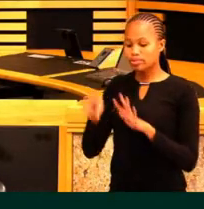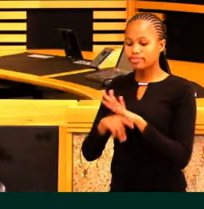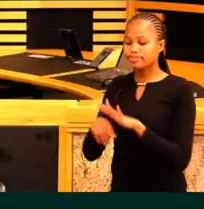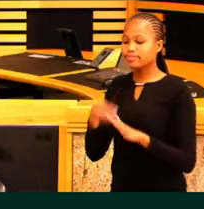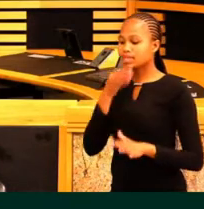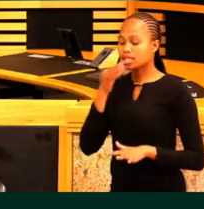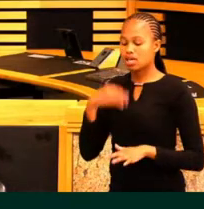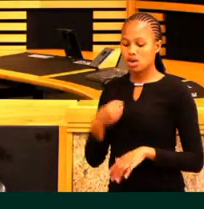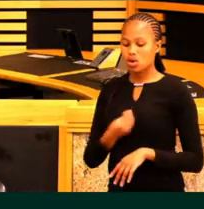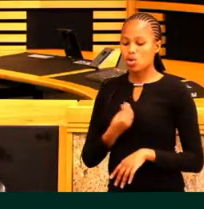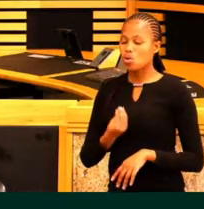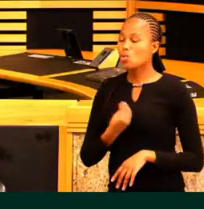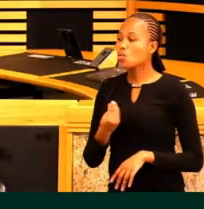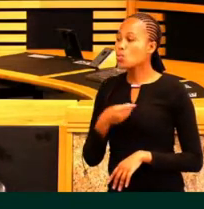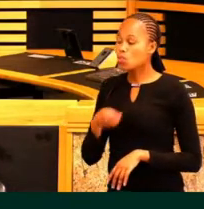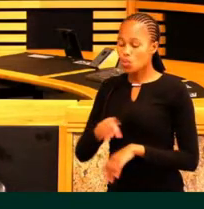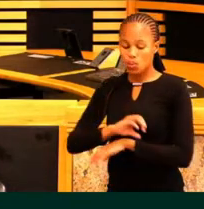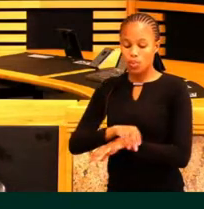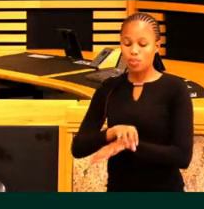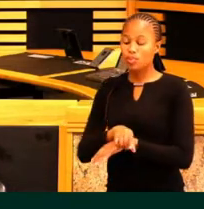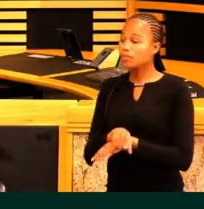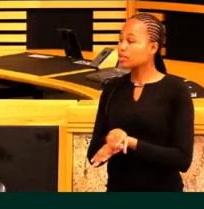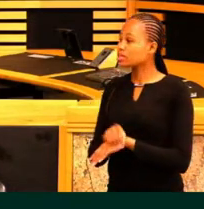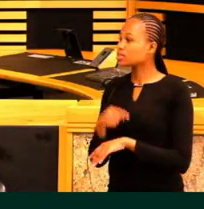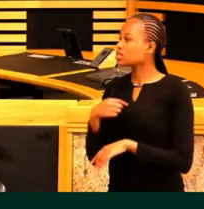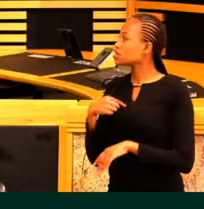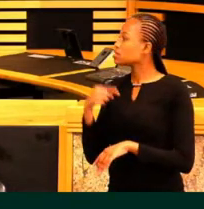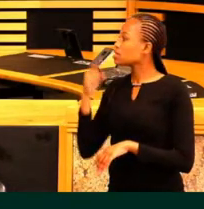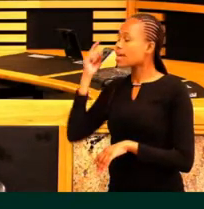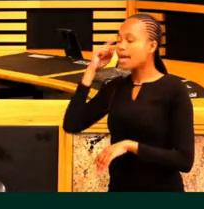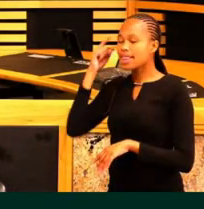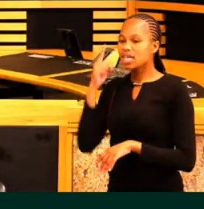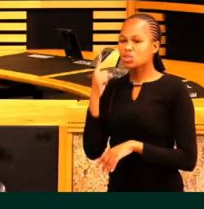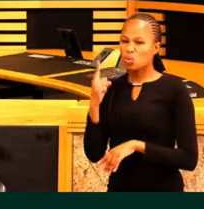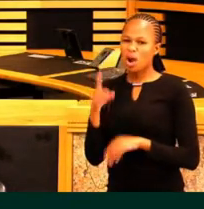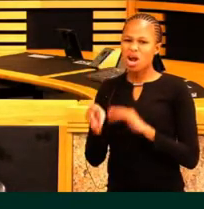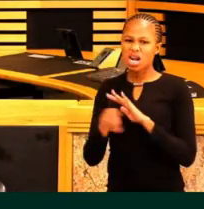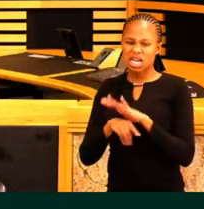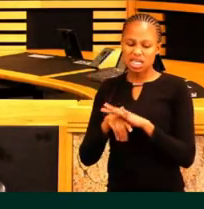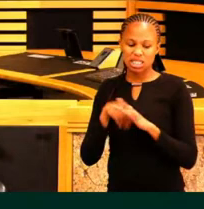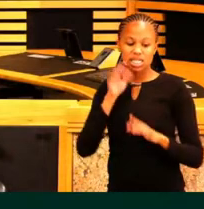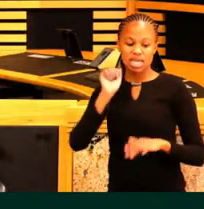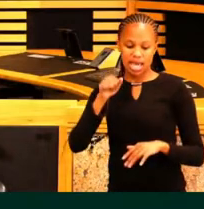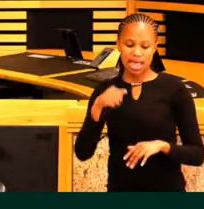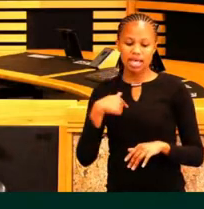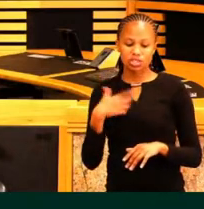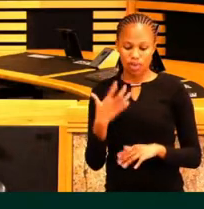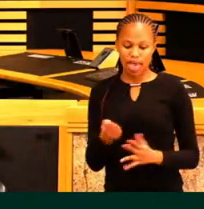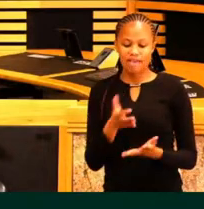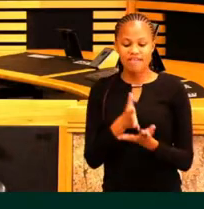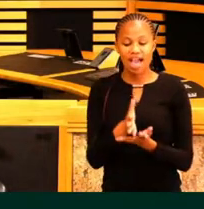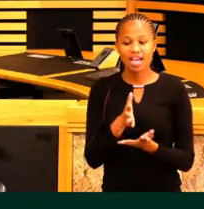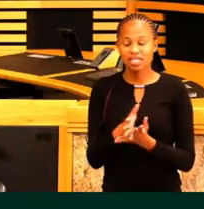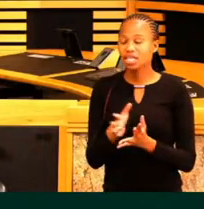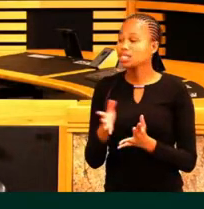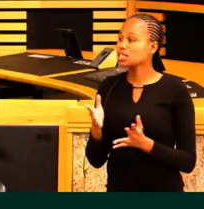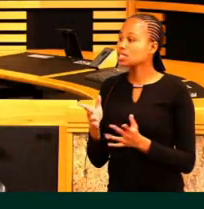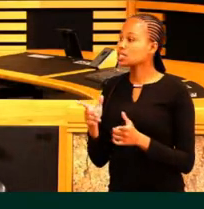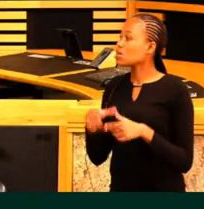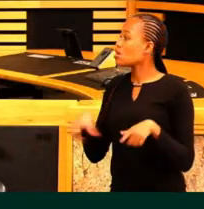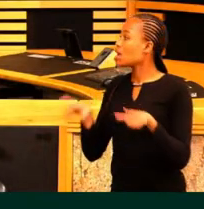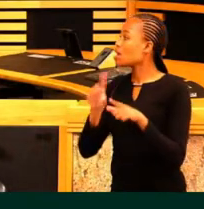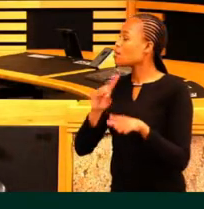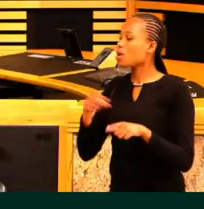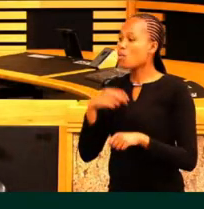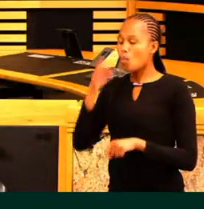of this province I think there's one rich in ETA we do have access to land but we need equipment